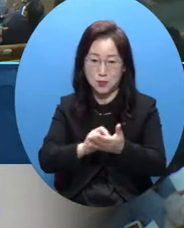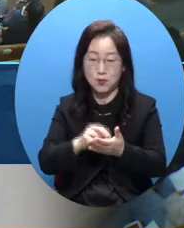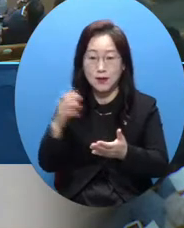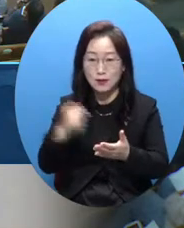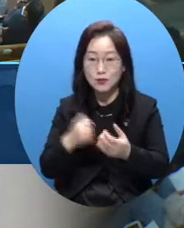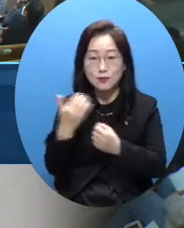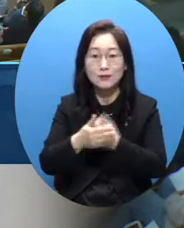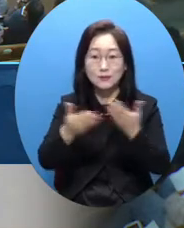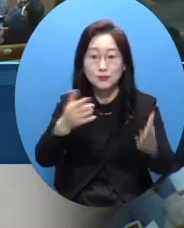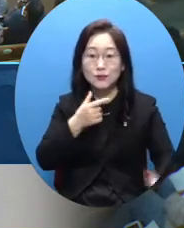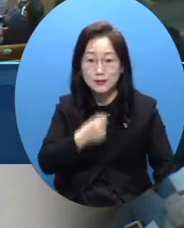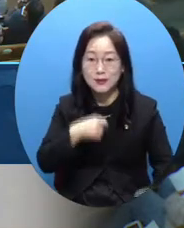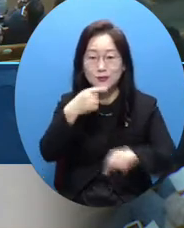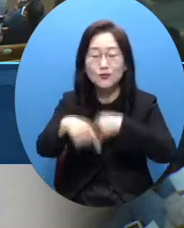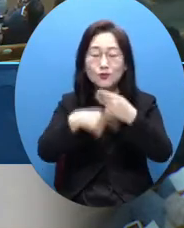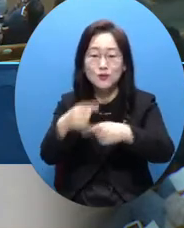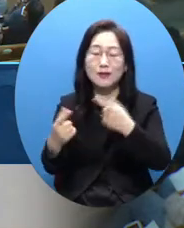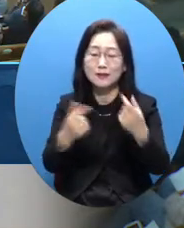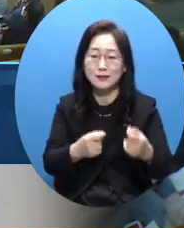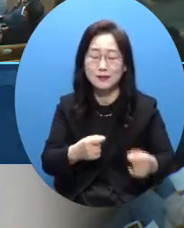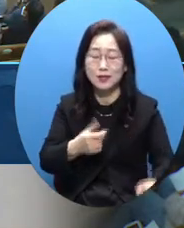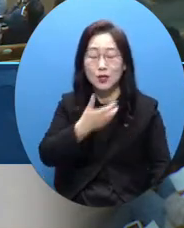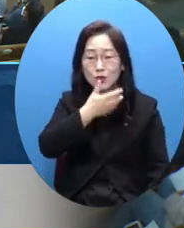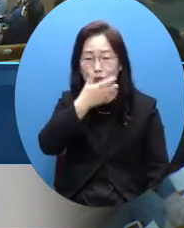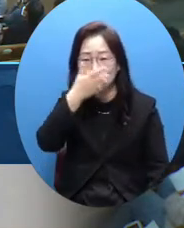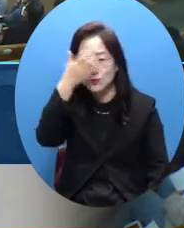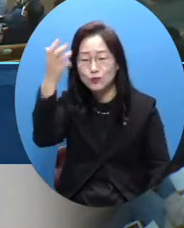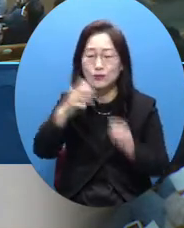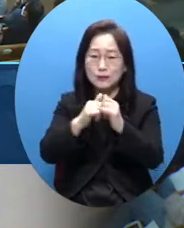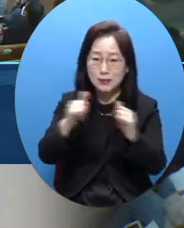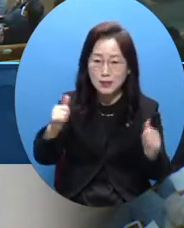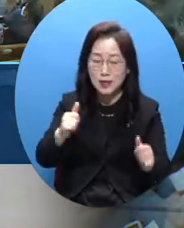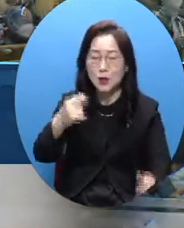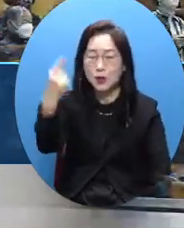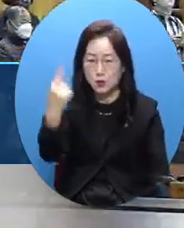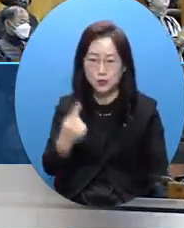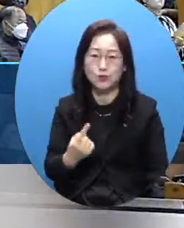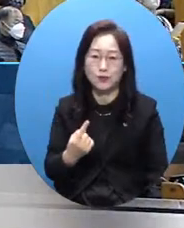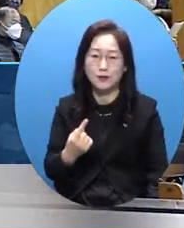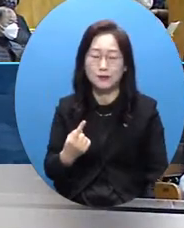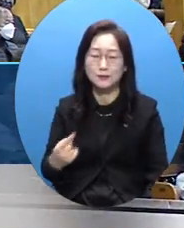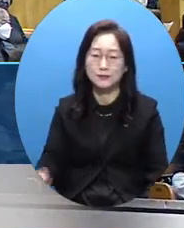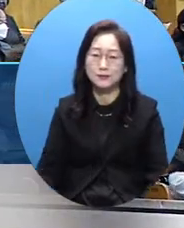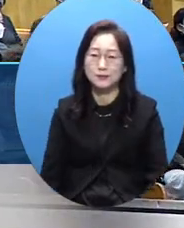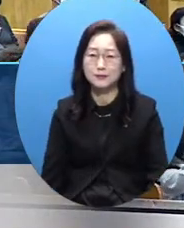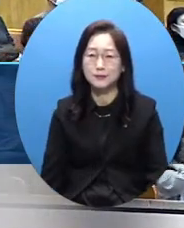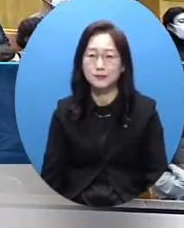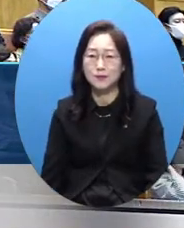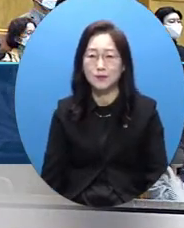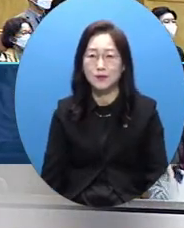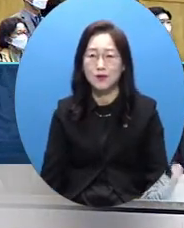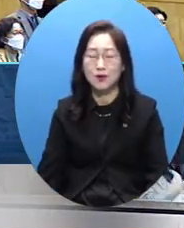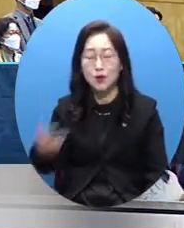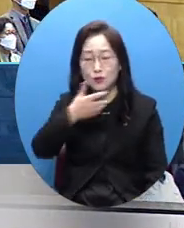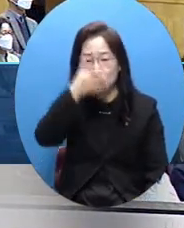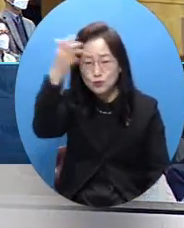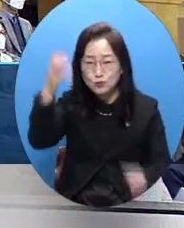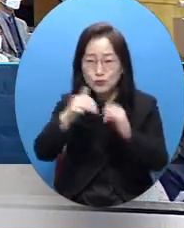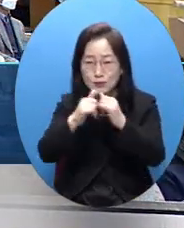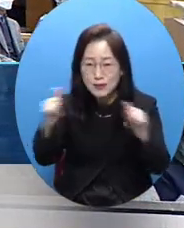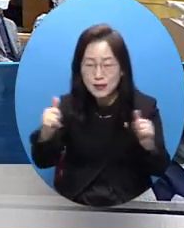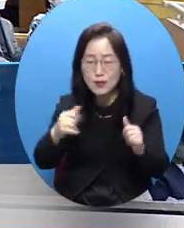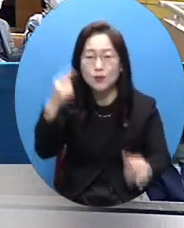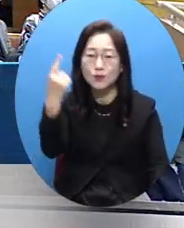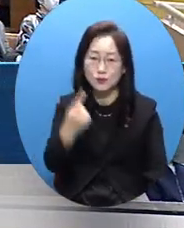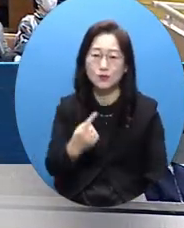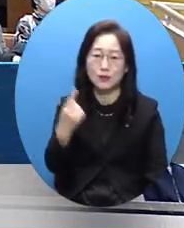18-20 please repeat after me loudly here comes the dreamer here